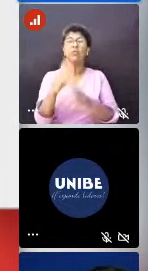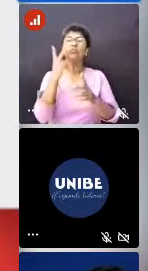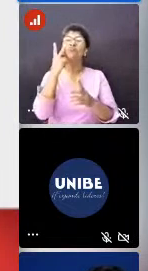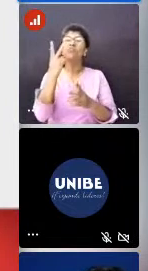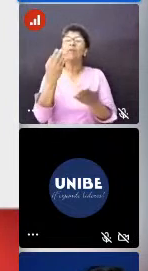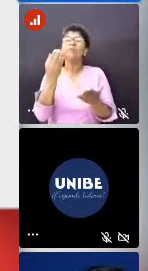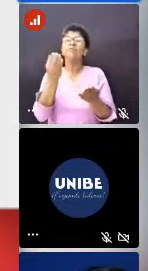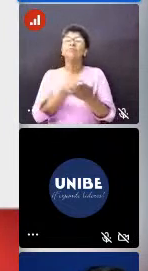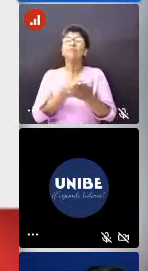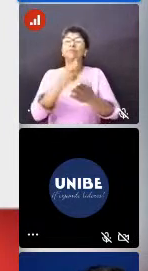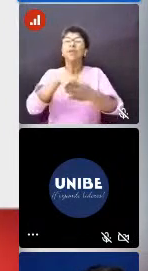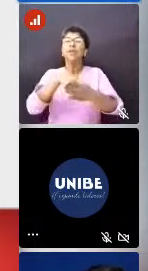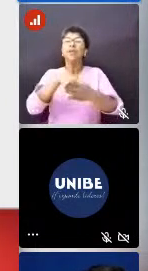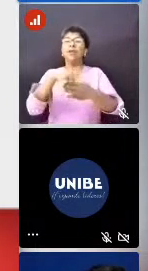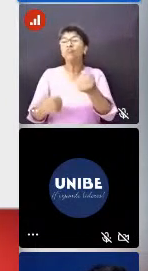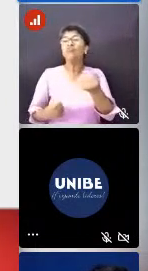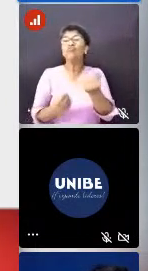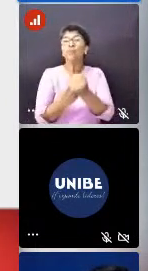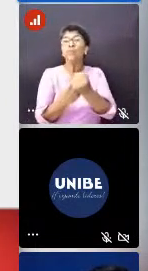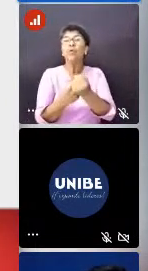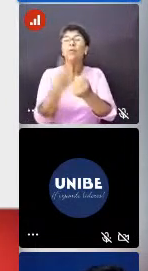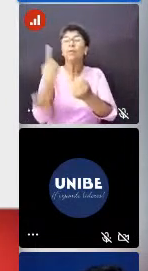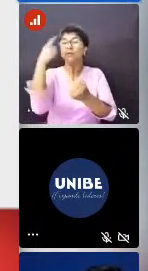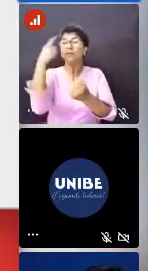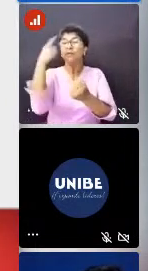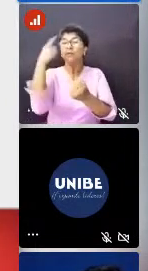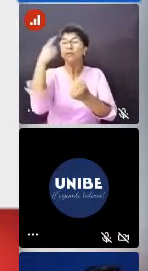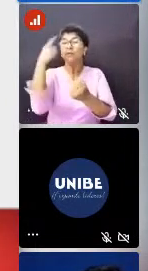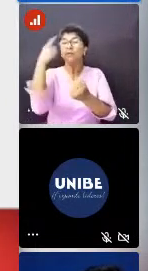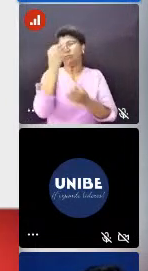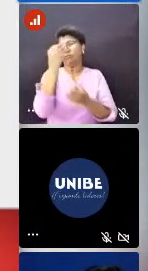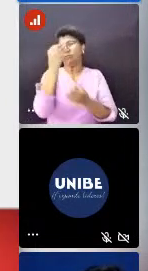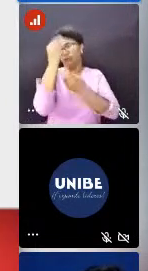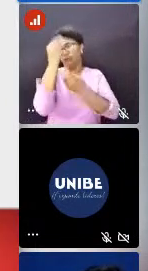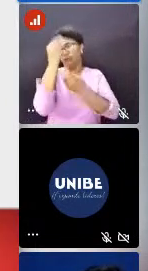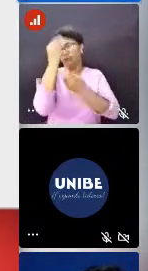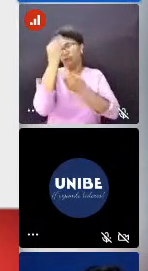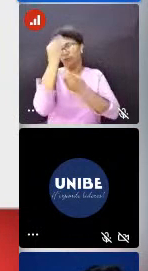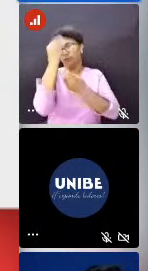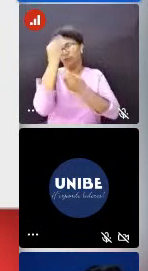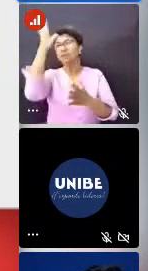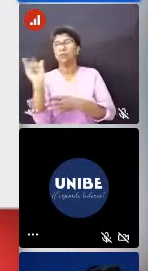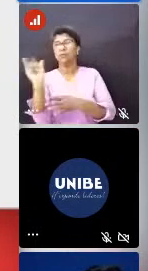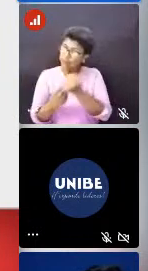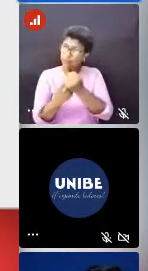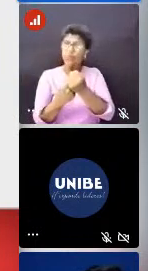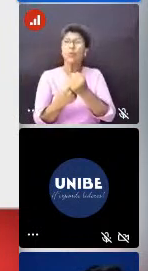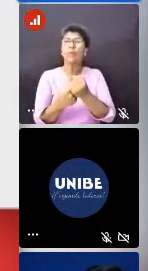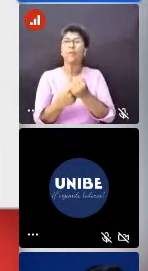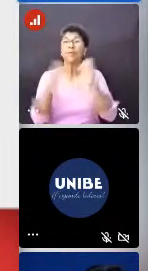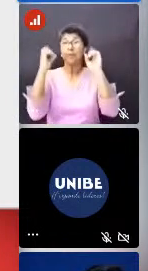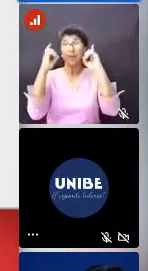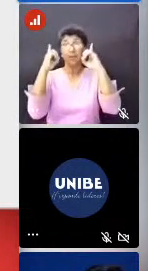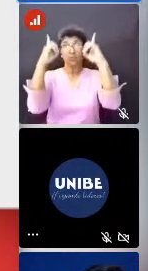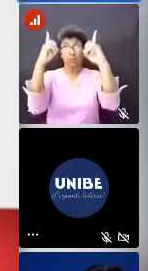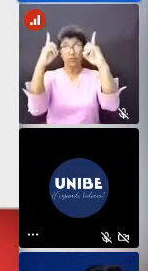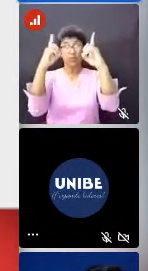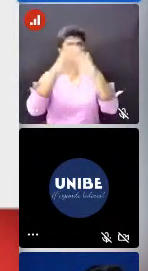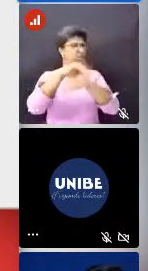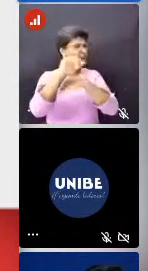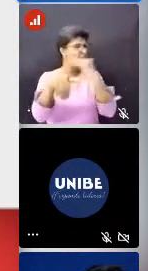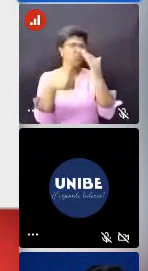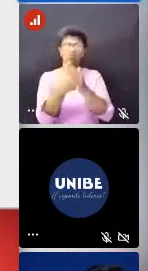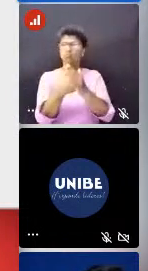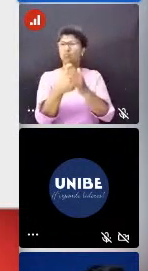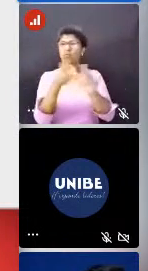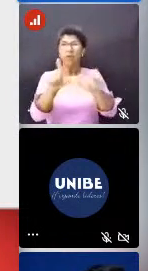a support for the child and the parents. So education in all types of schooling,